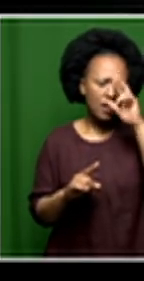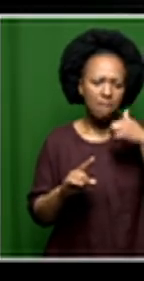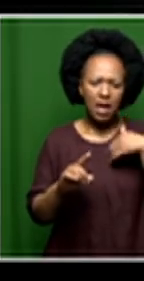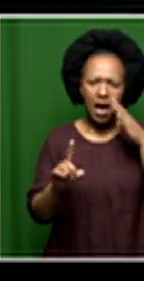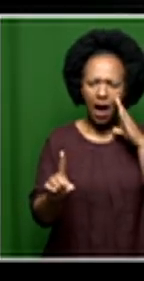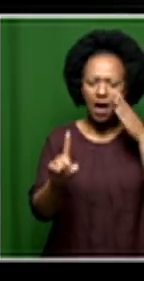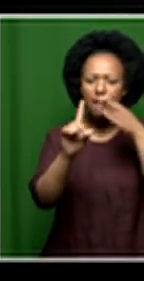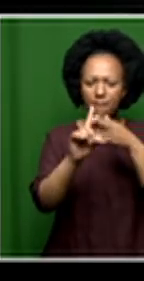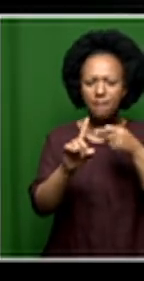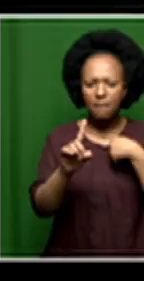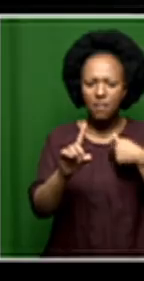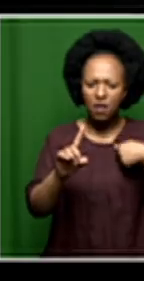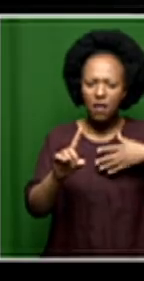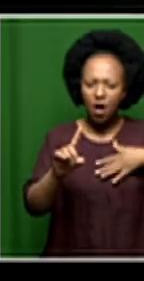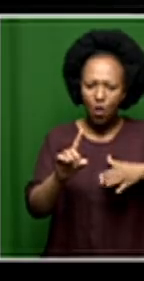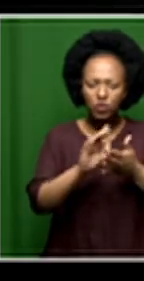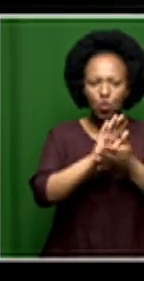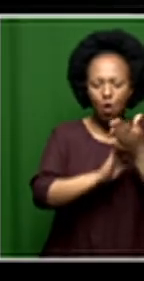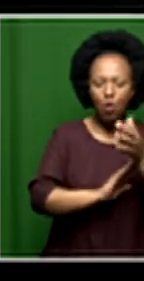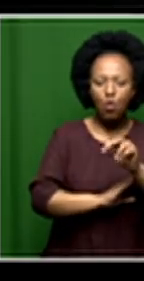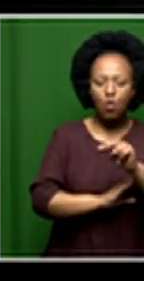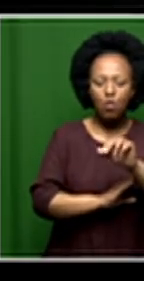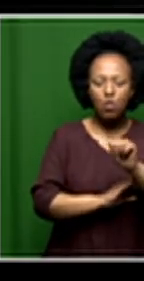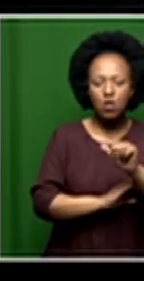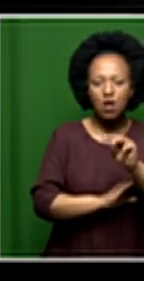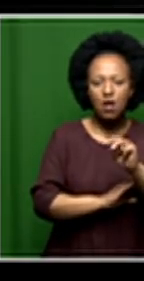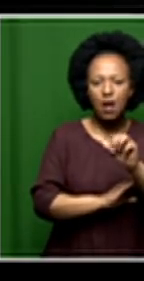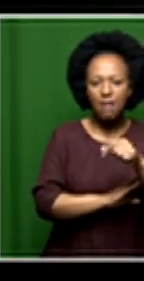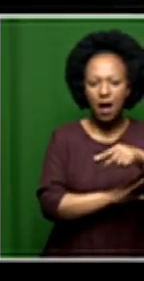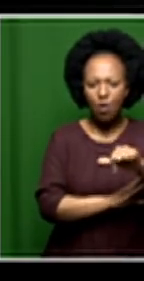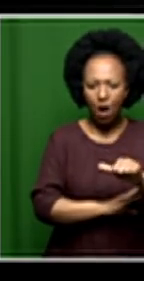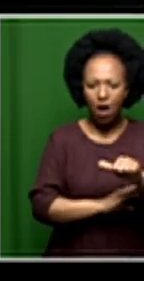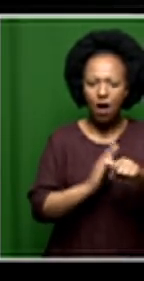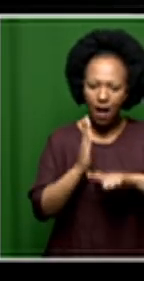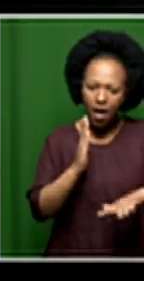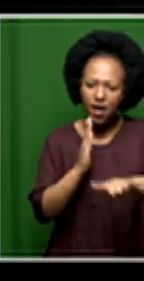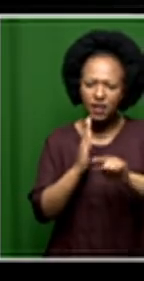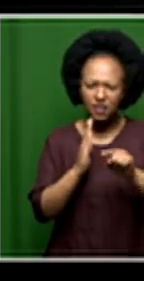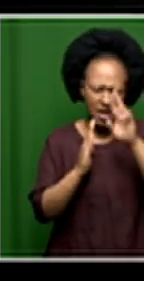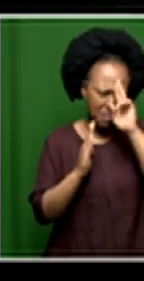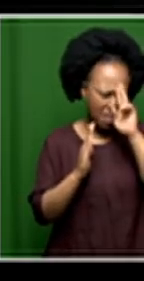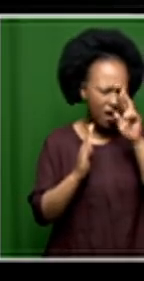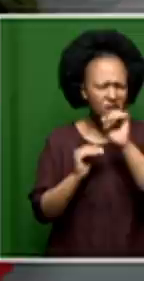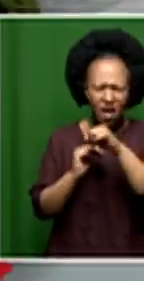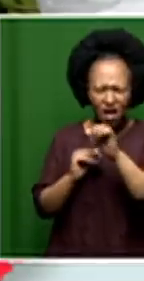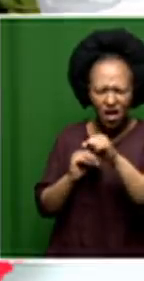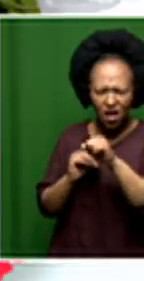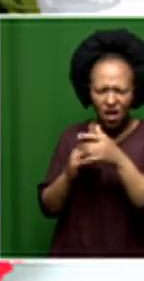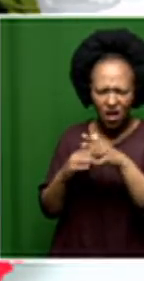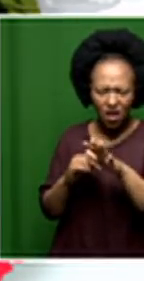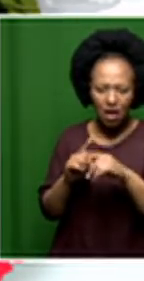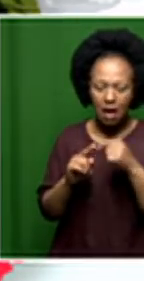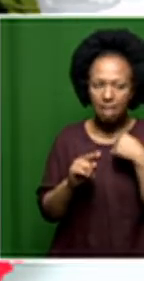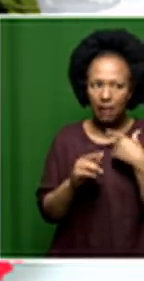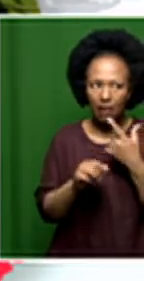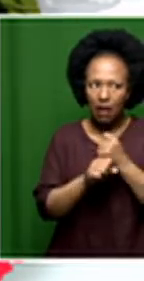year of actually going to Namaqualand for I remember you speaking about that. Do you remember? Yeah. I do. It didn't